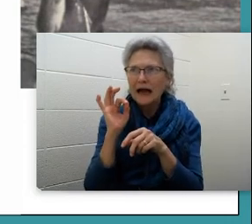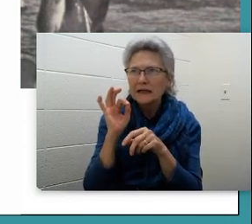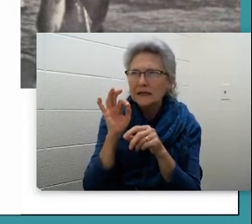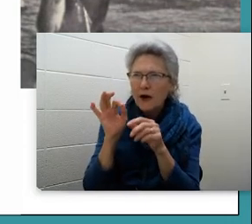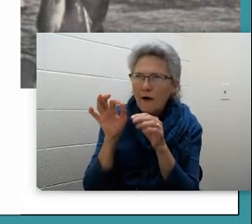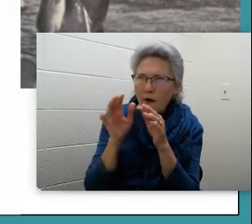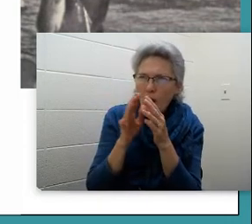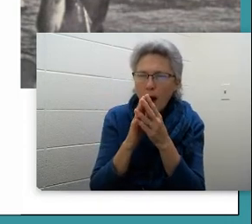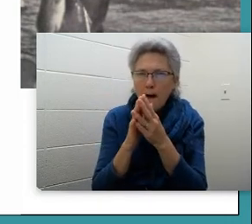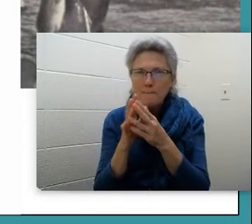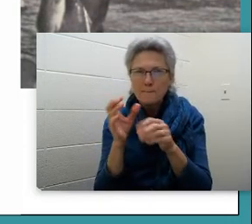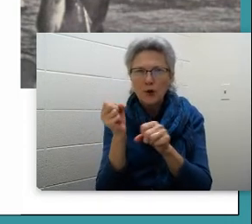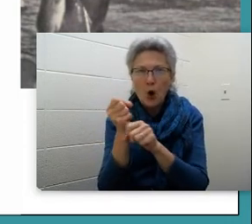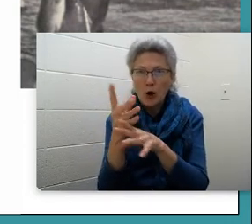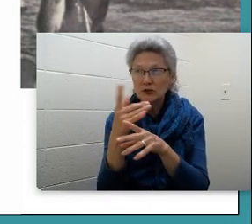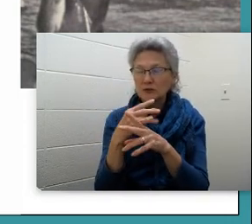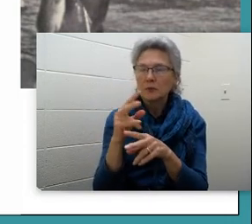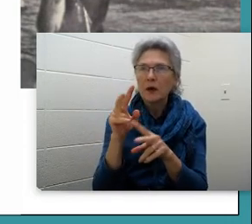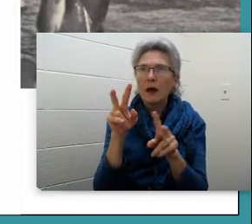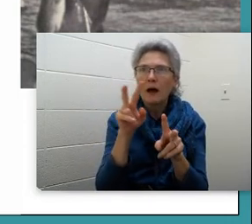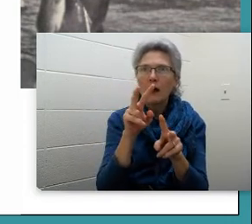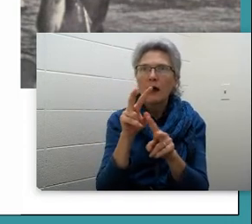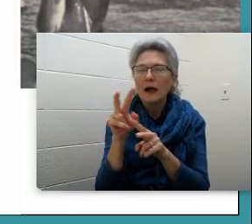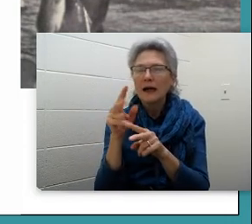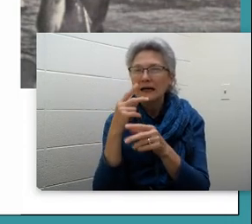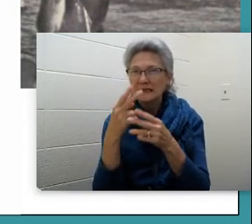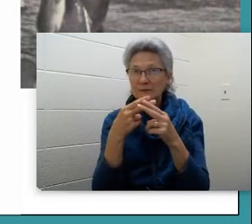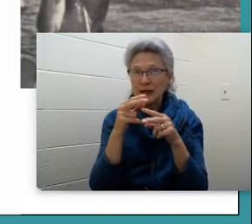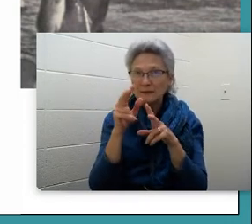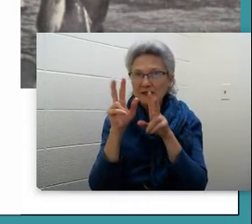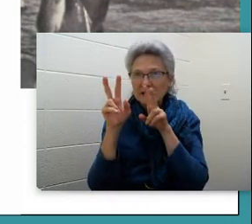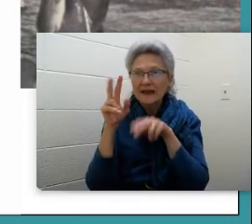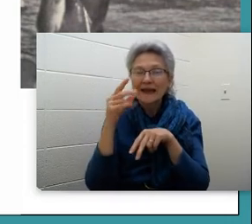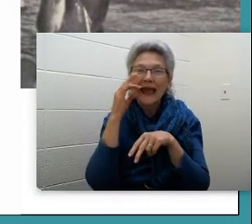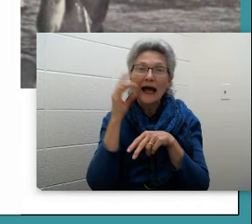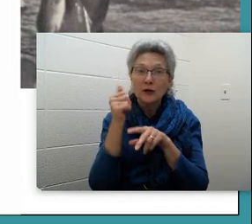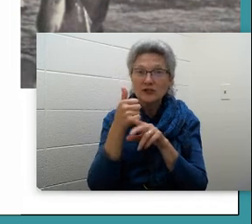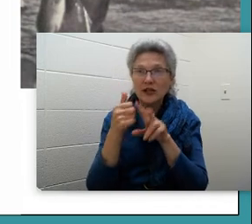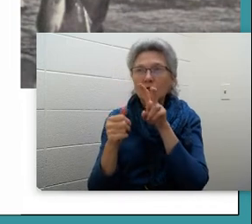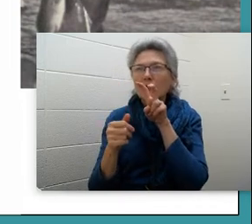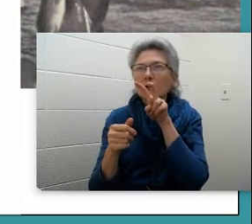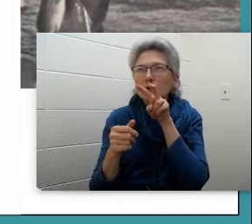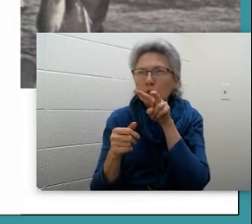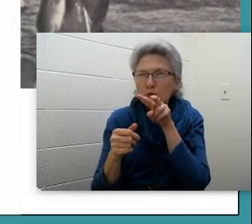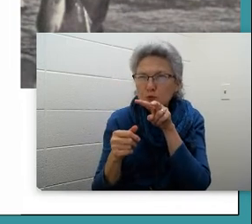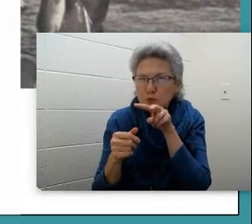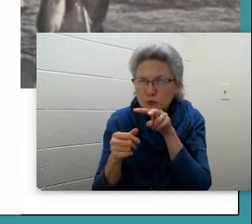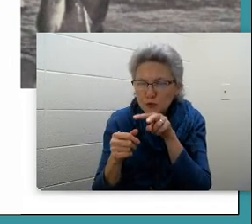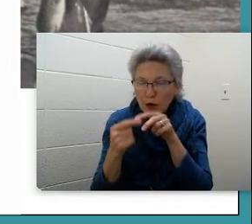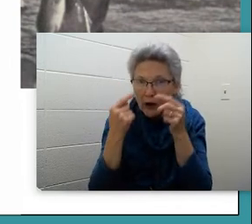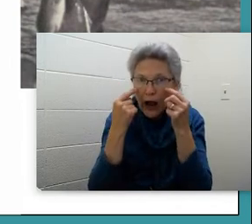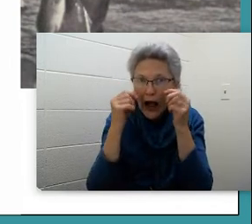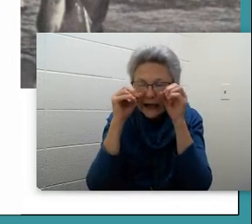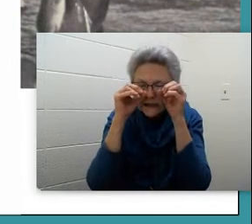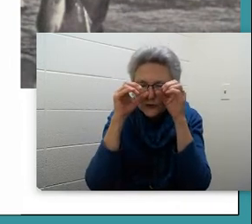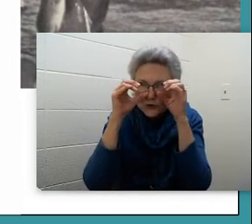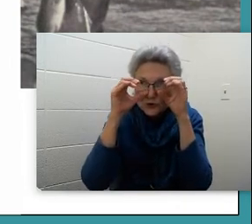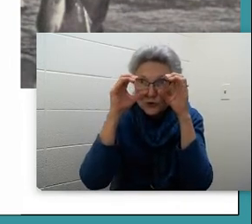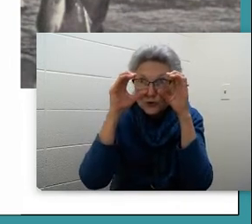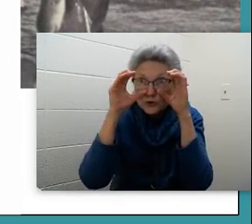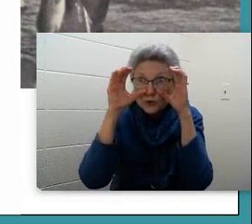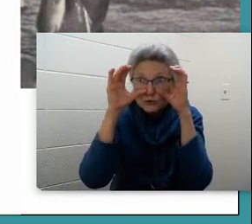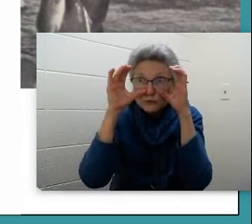I thought. Sometimes her head slowly lowered and her eyes seemed to dilate, and I fancied she was about to